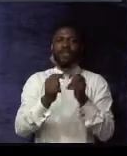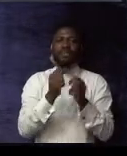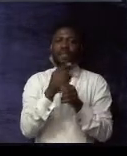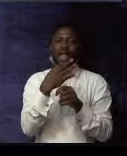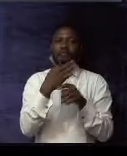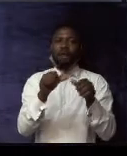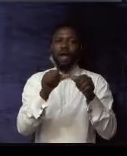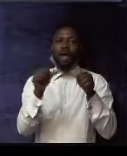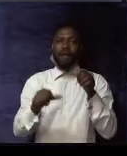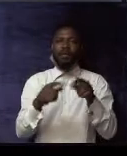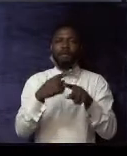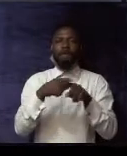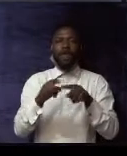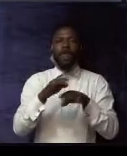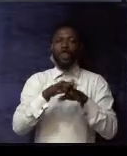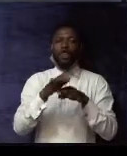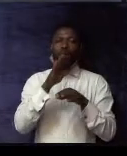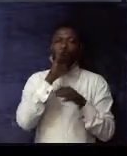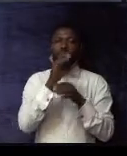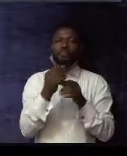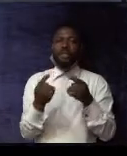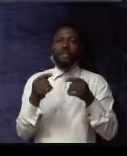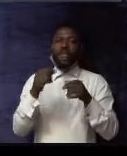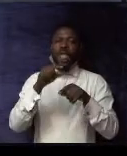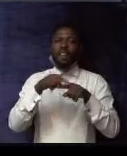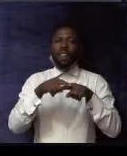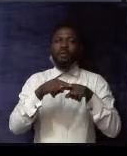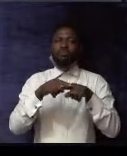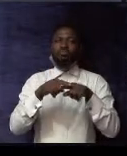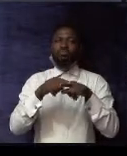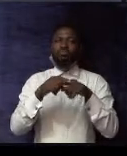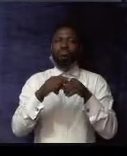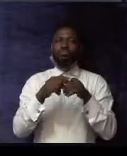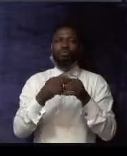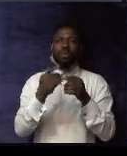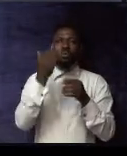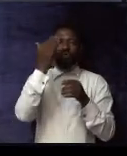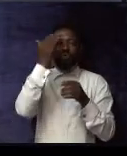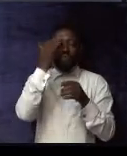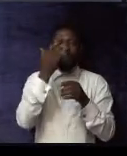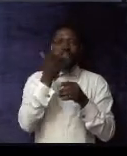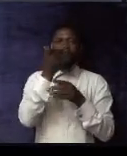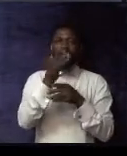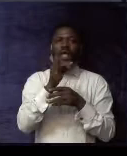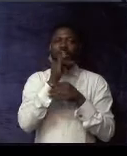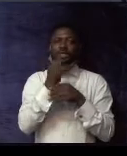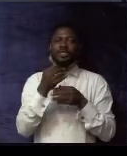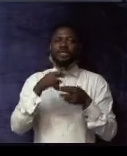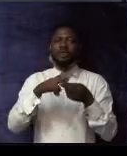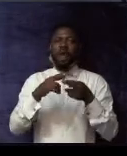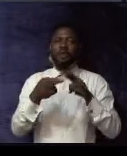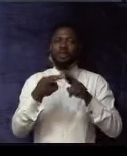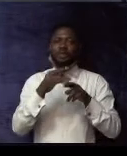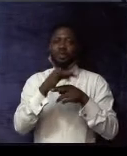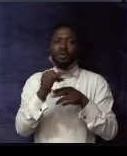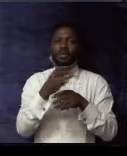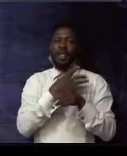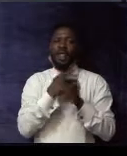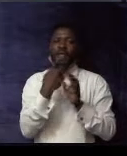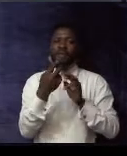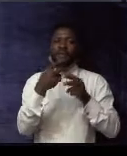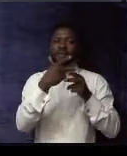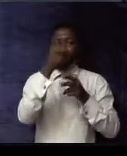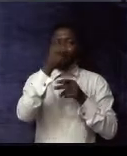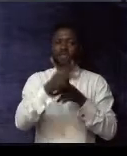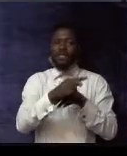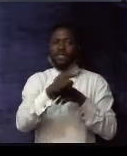There are different types of angles, but don't be entangled, no. There is